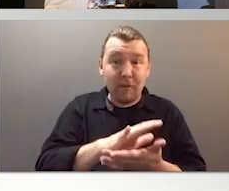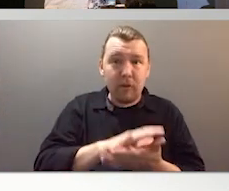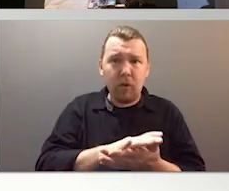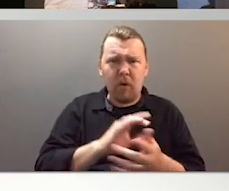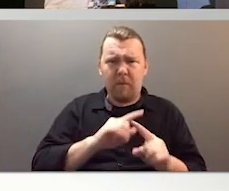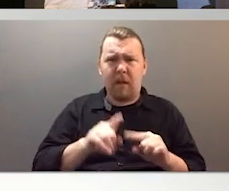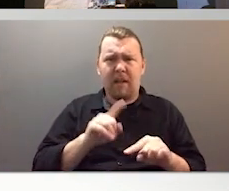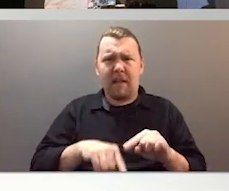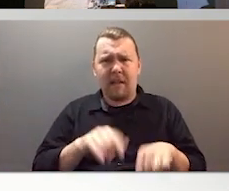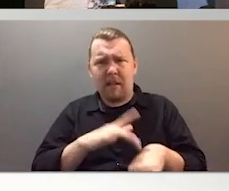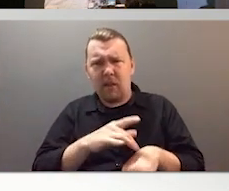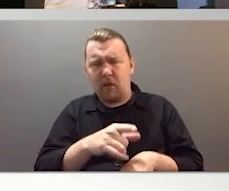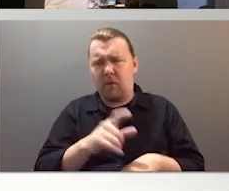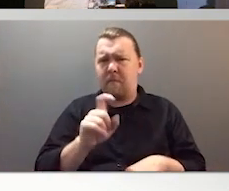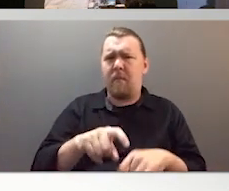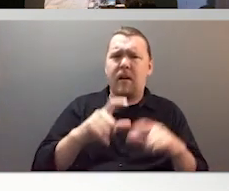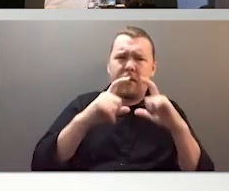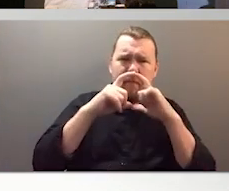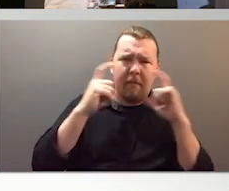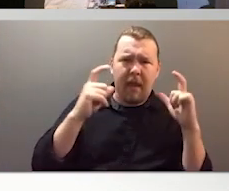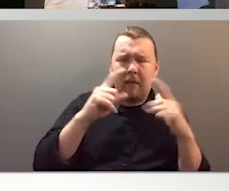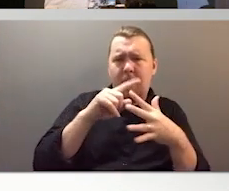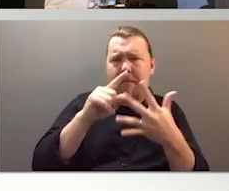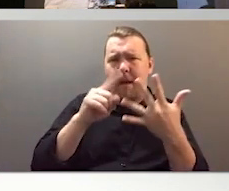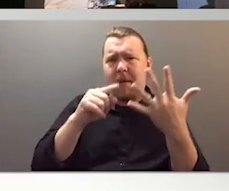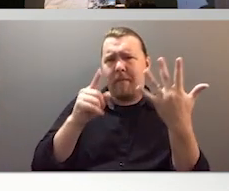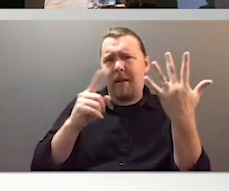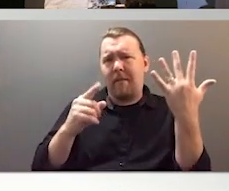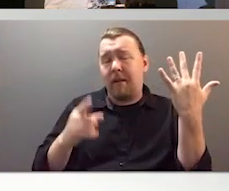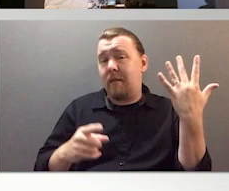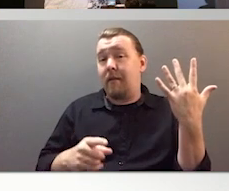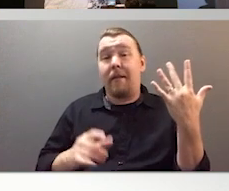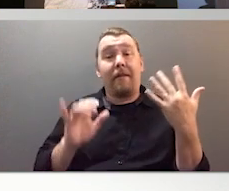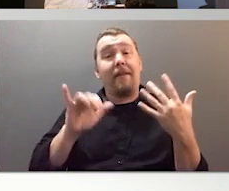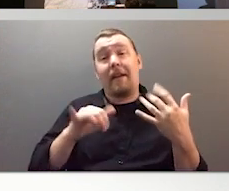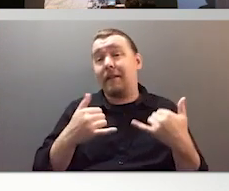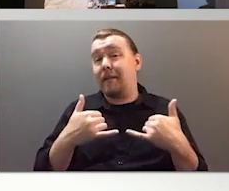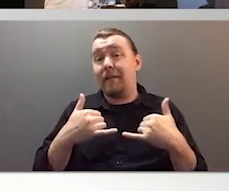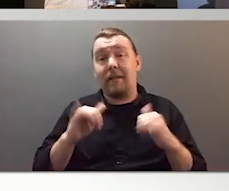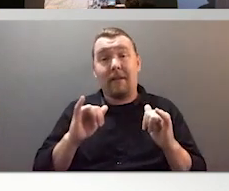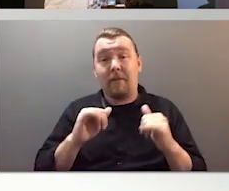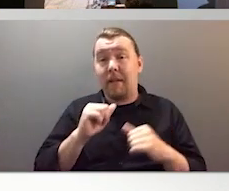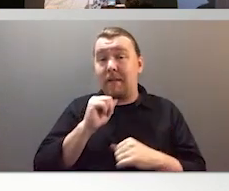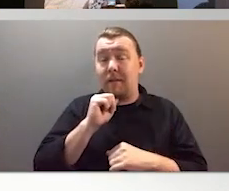back to normal, or whatever we're going to call it these days. So